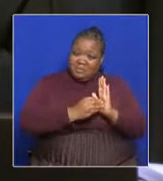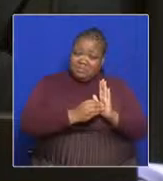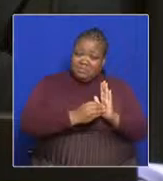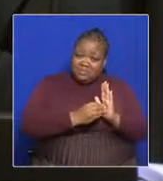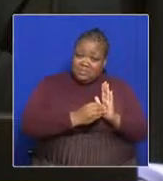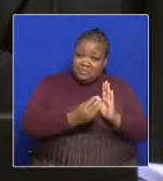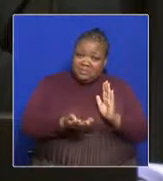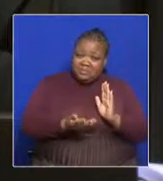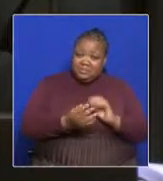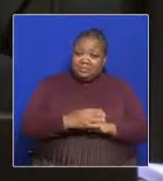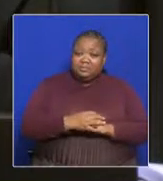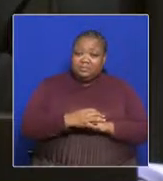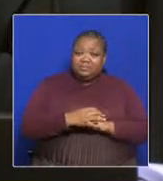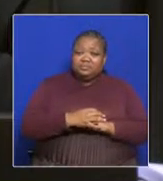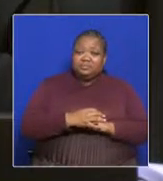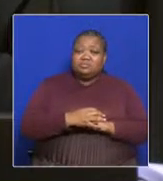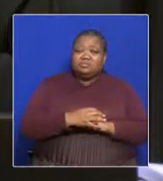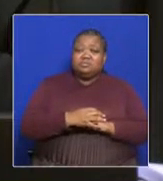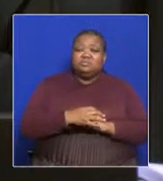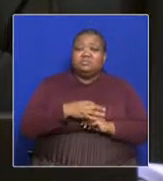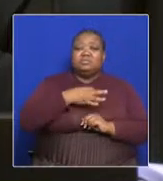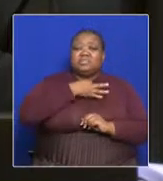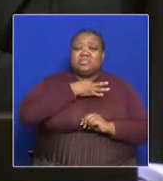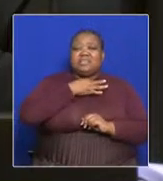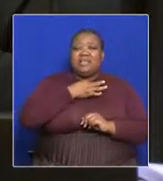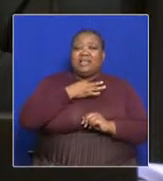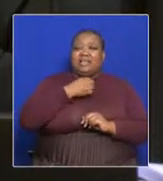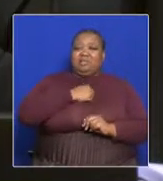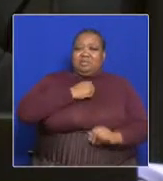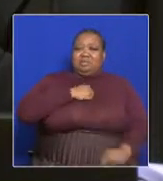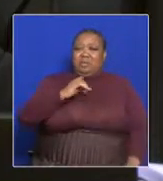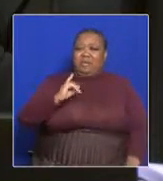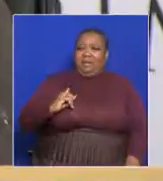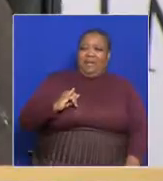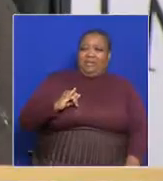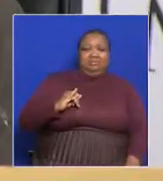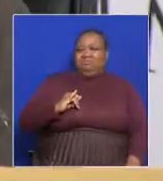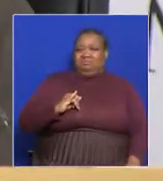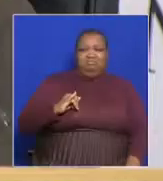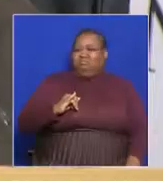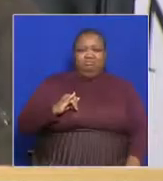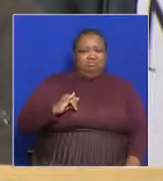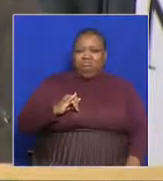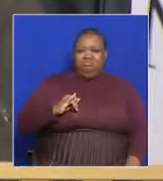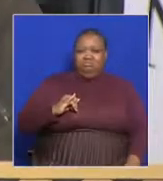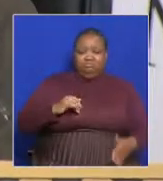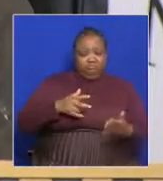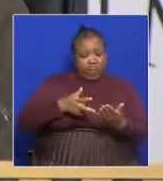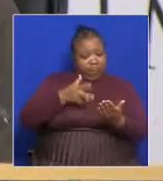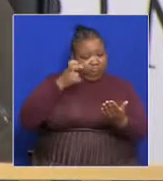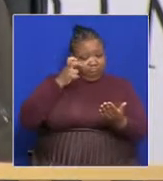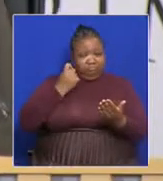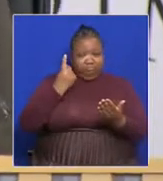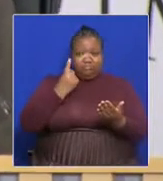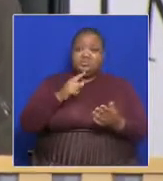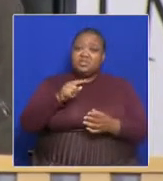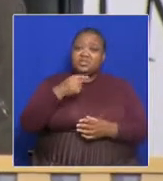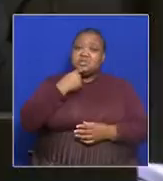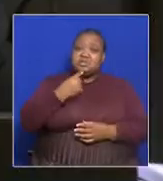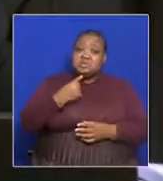My English is not that bad. Trust me, it's not that bad. You convey in that first